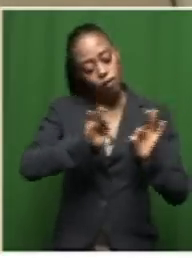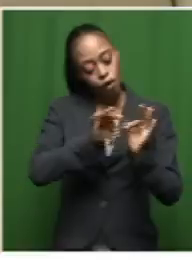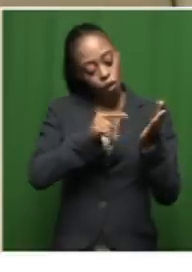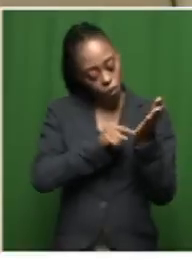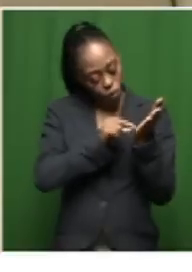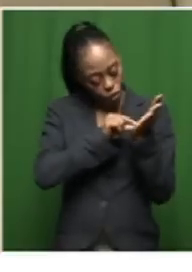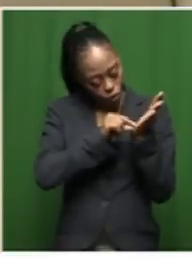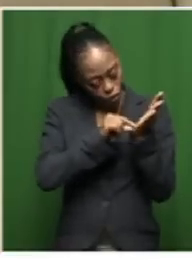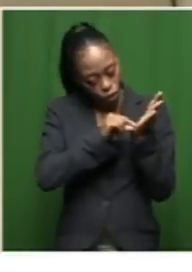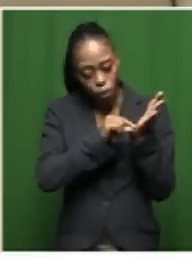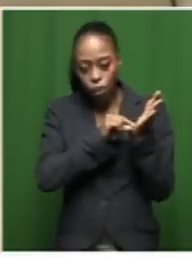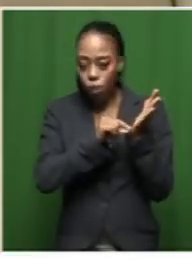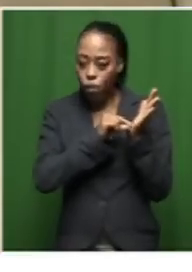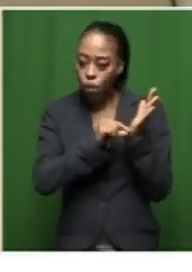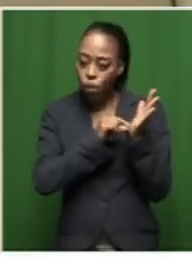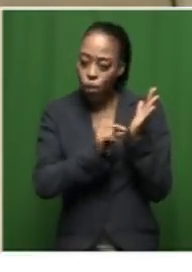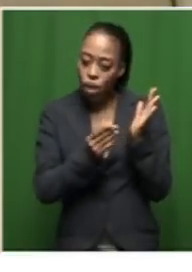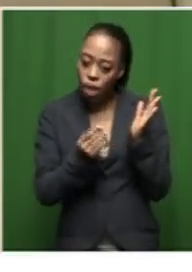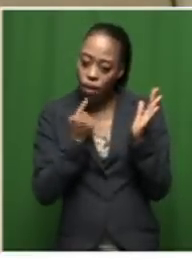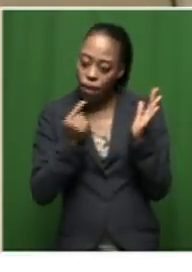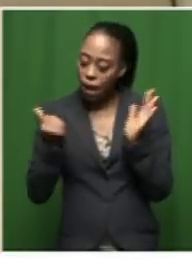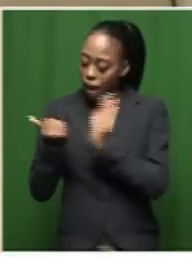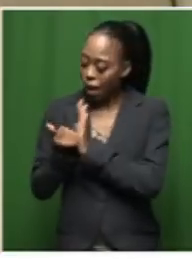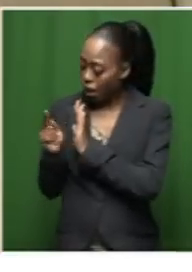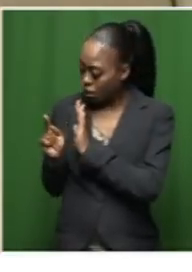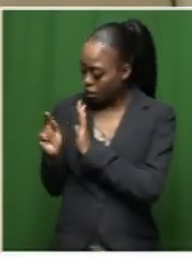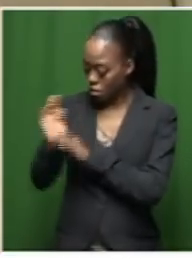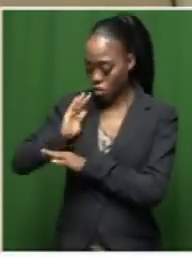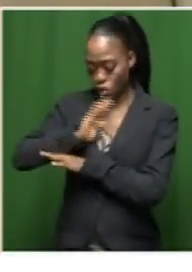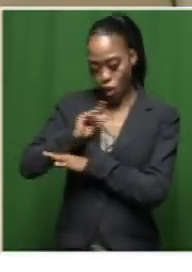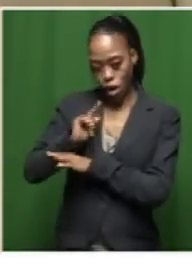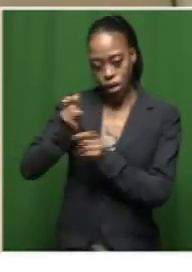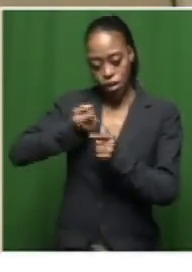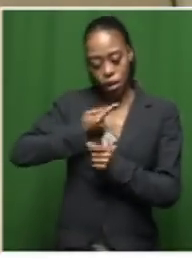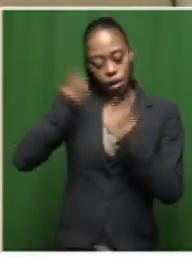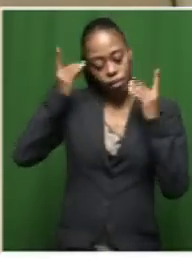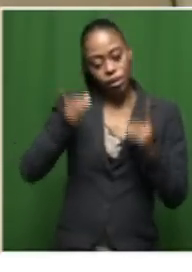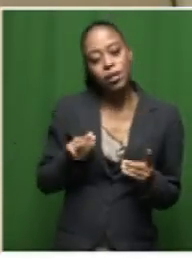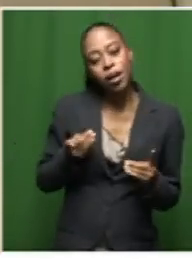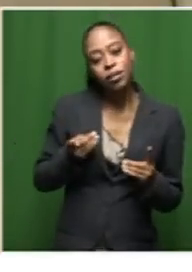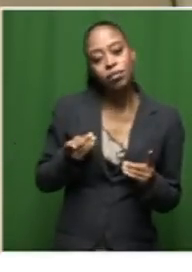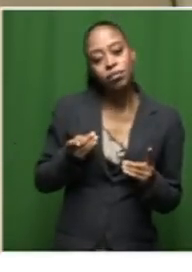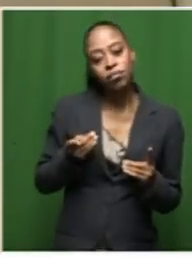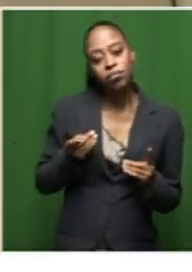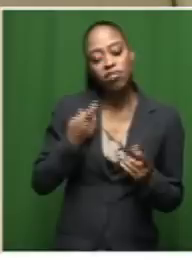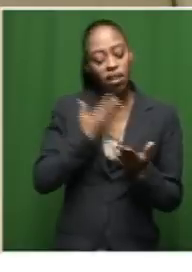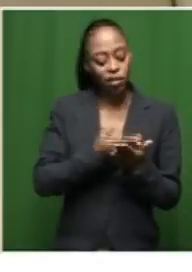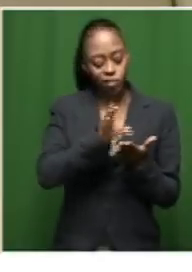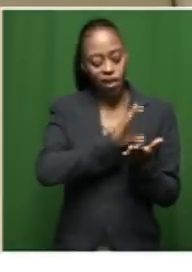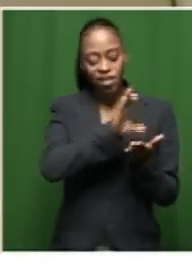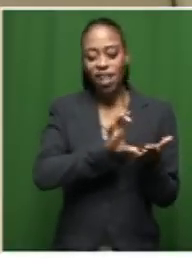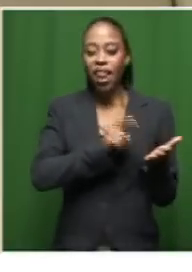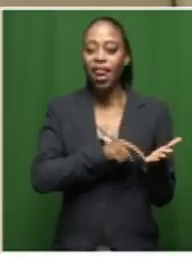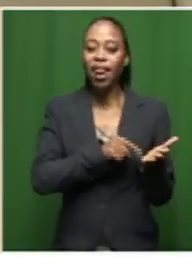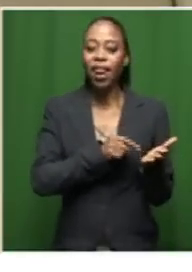do indicate at the bottom that the Act allows the trustees the discretion to allocate the benefit.